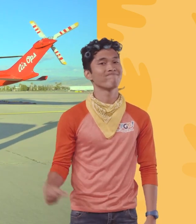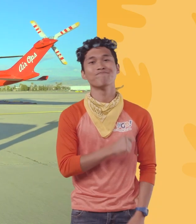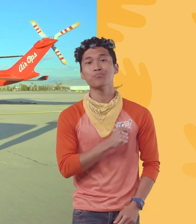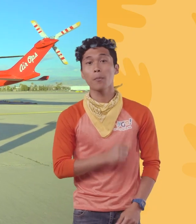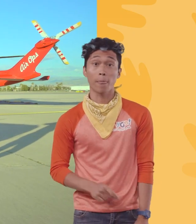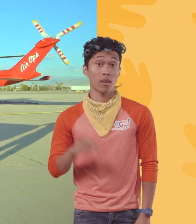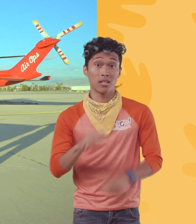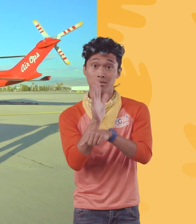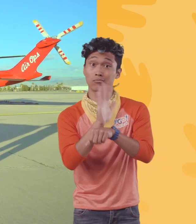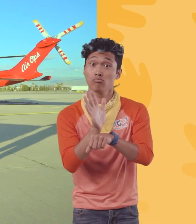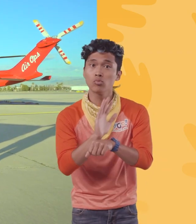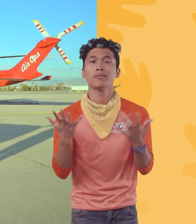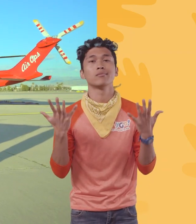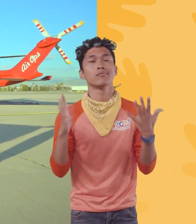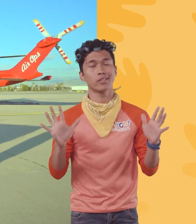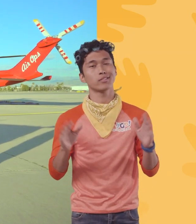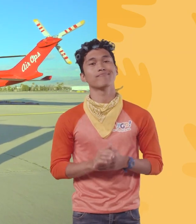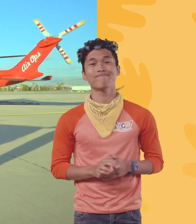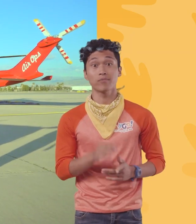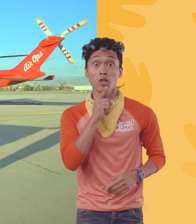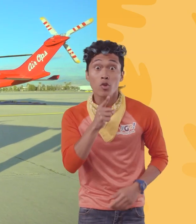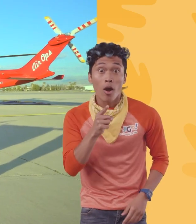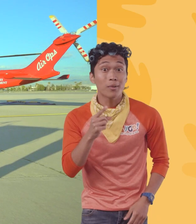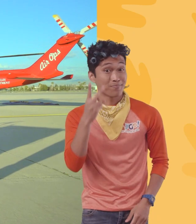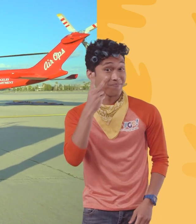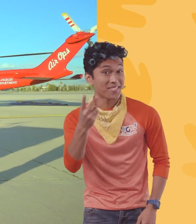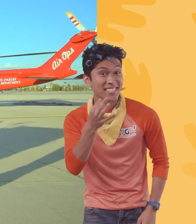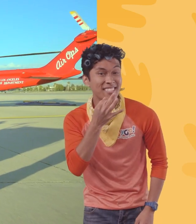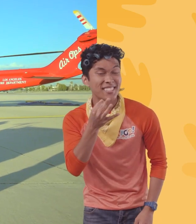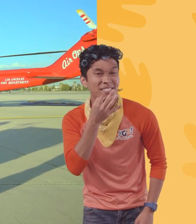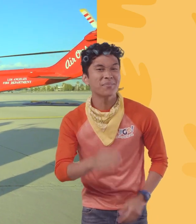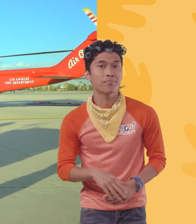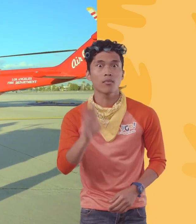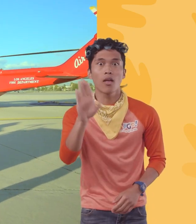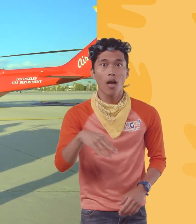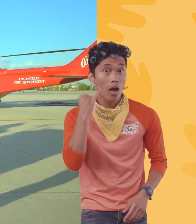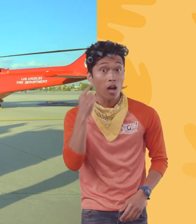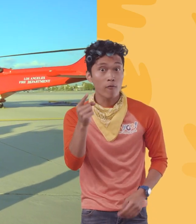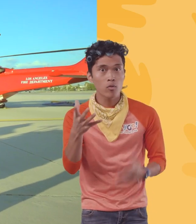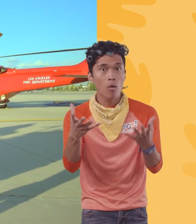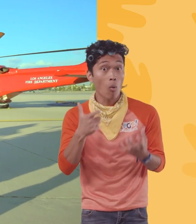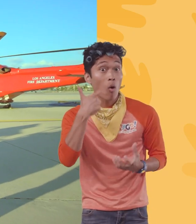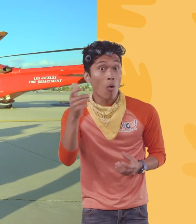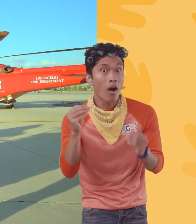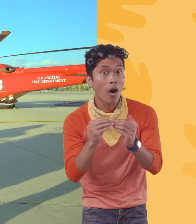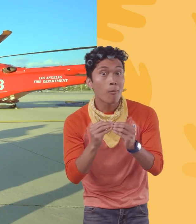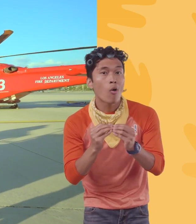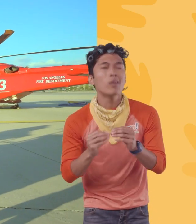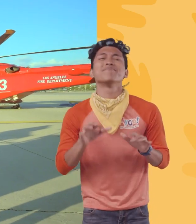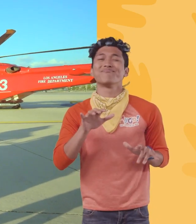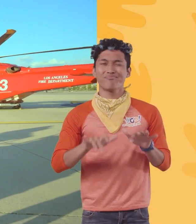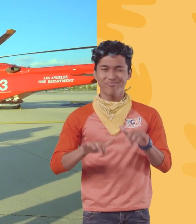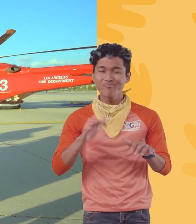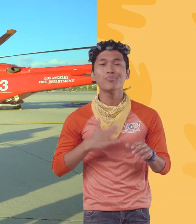sorry to say, but this is the end of this video. So, sure I'll see you around. But hey, if you want to watch more of my